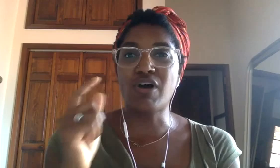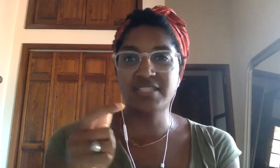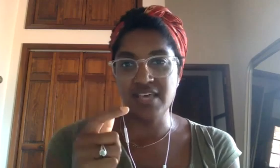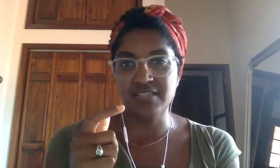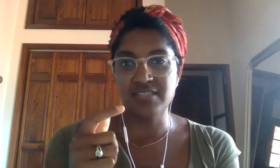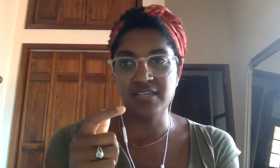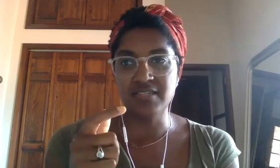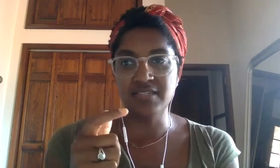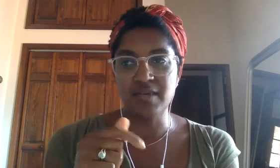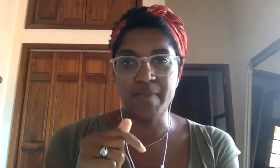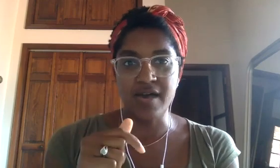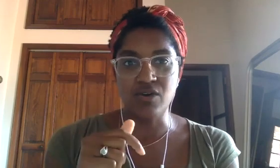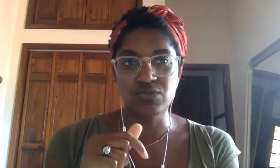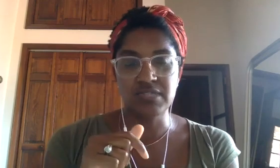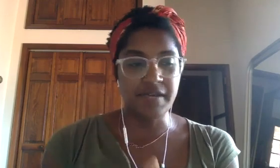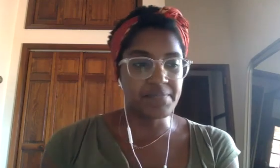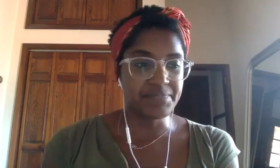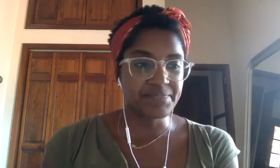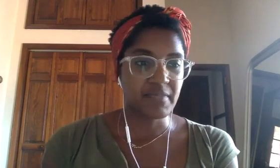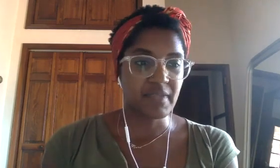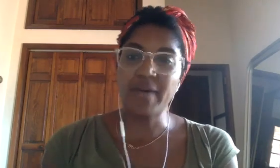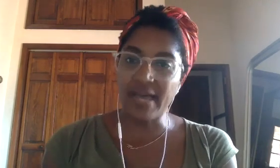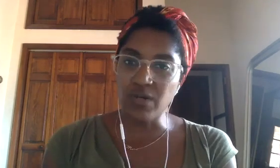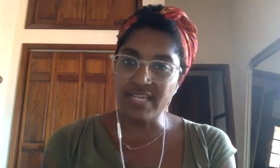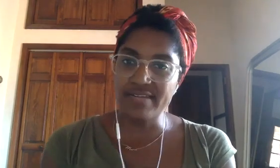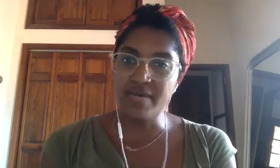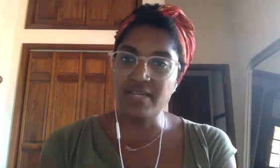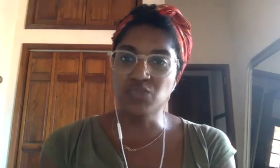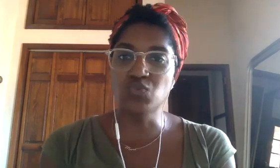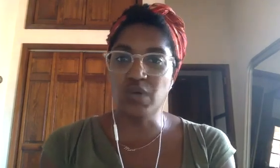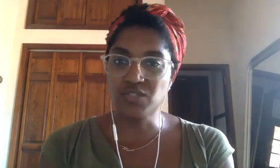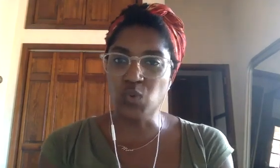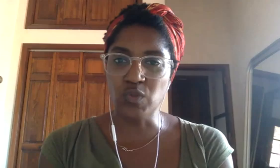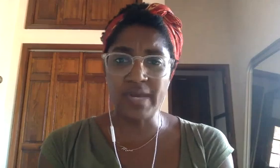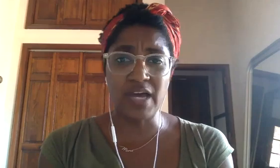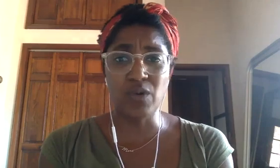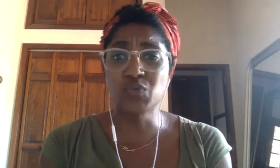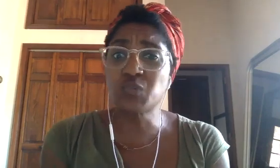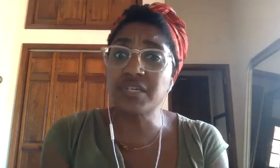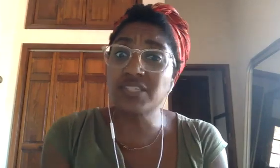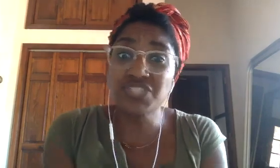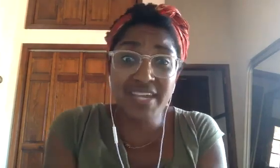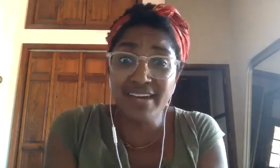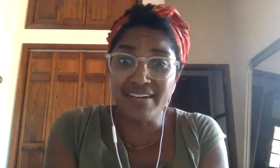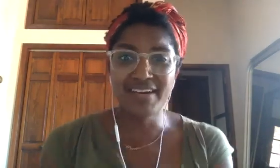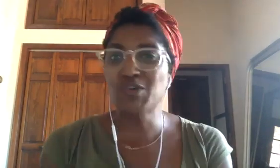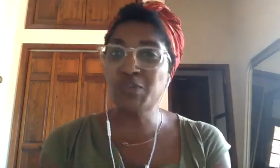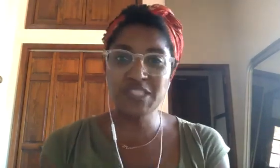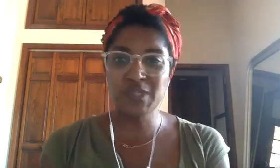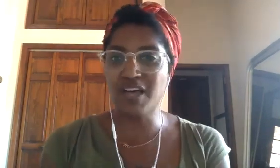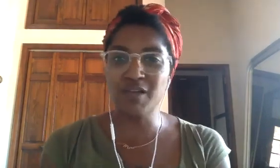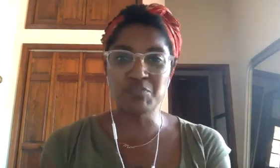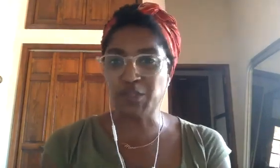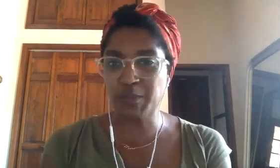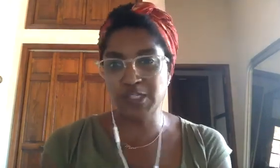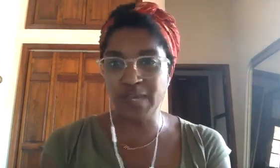that process is about power dynamic and who wants to hold power and who's willing to share, who's willing